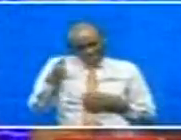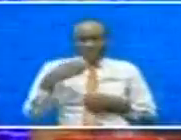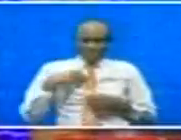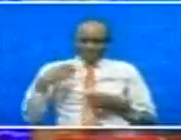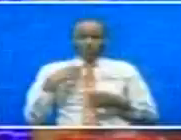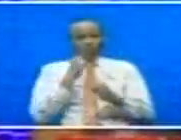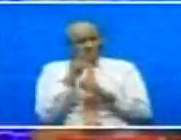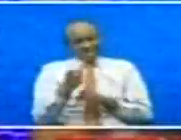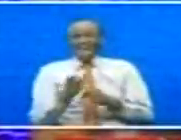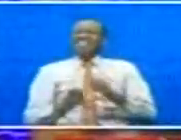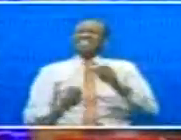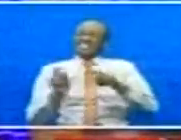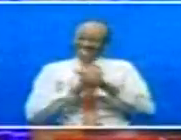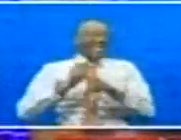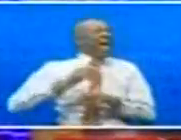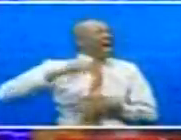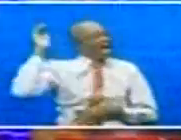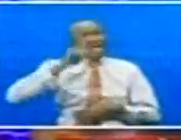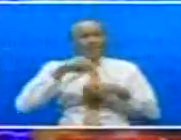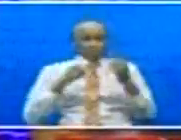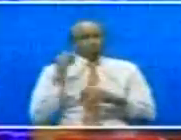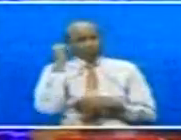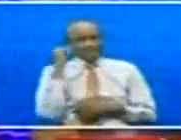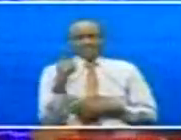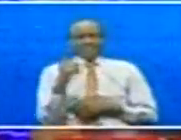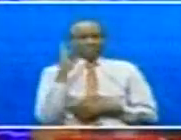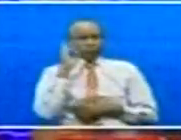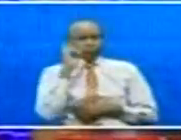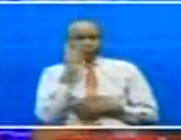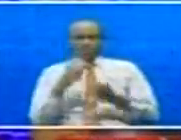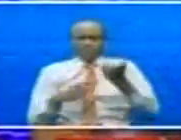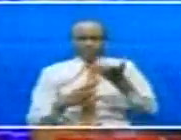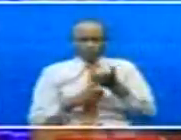people highly trained as far as understanding the electronic